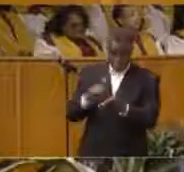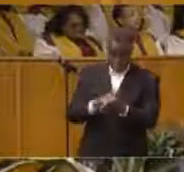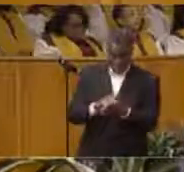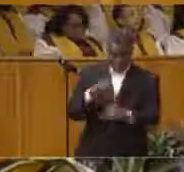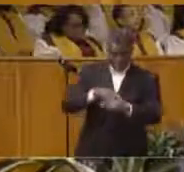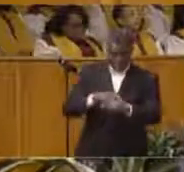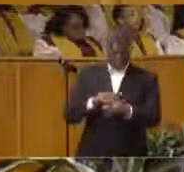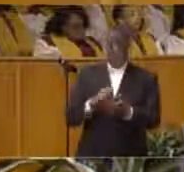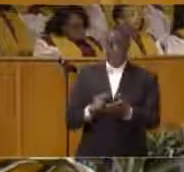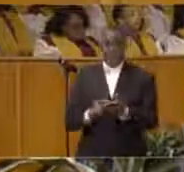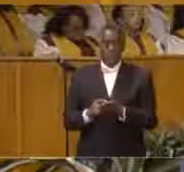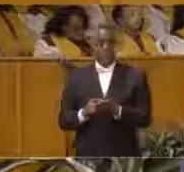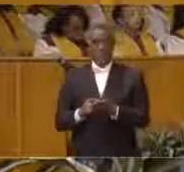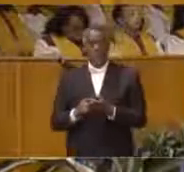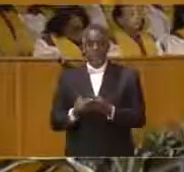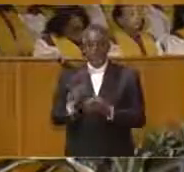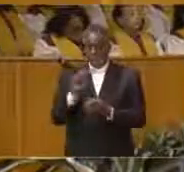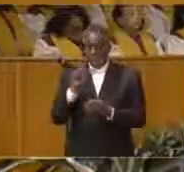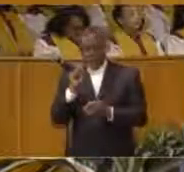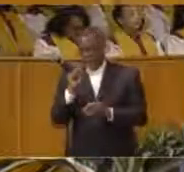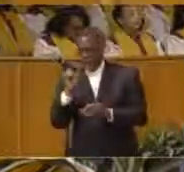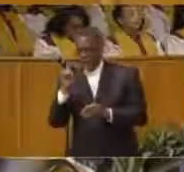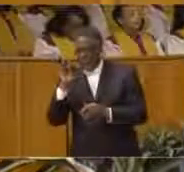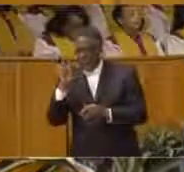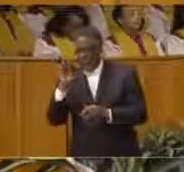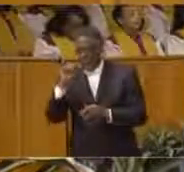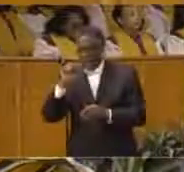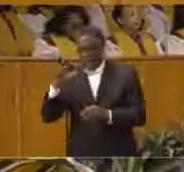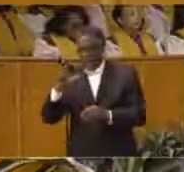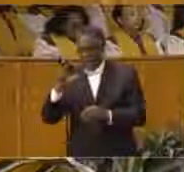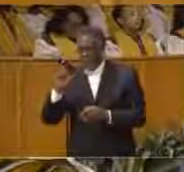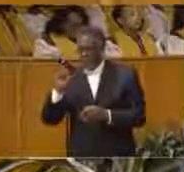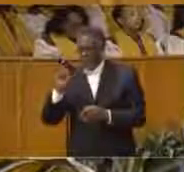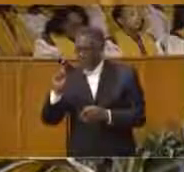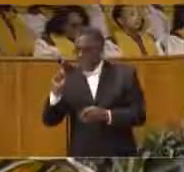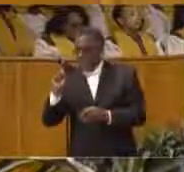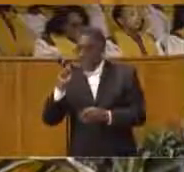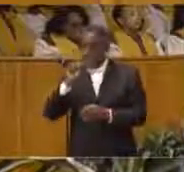period and move the decimal one place to the left.